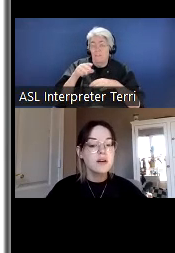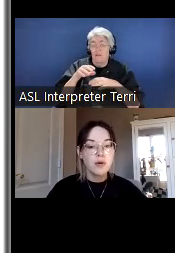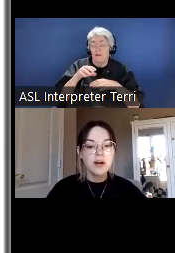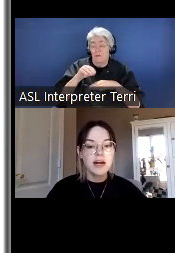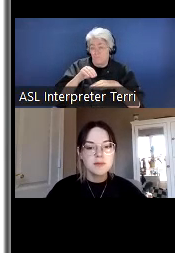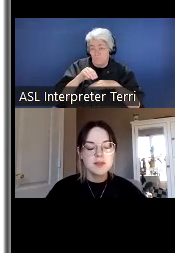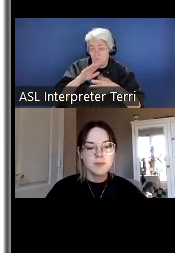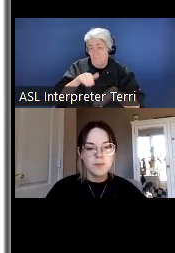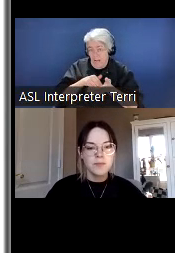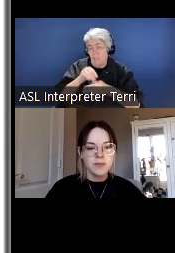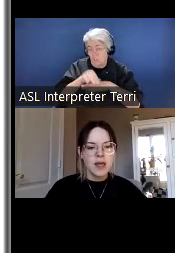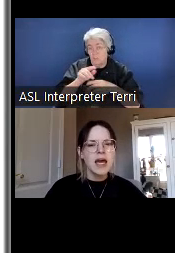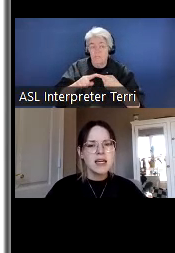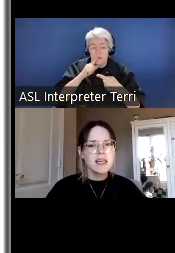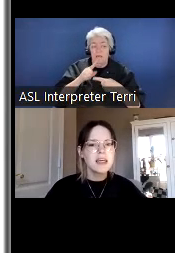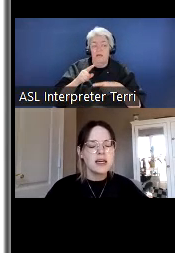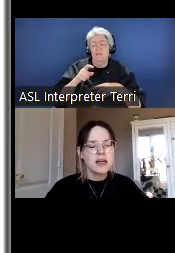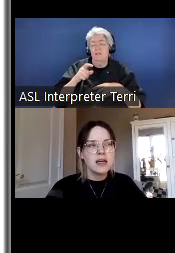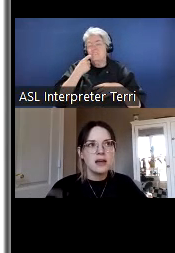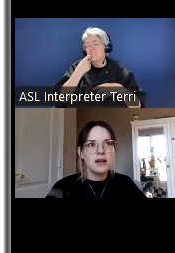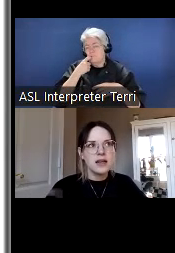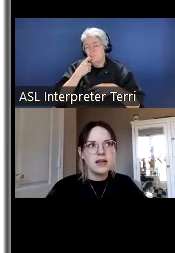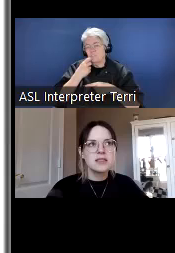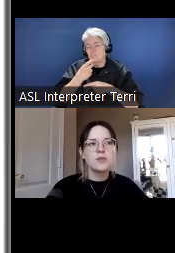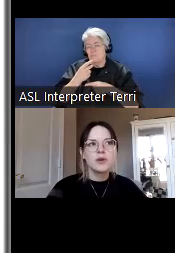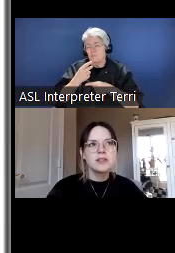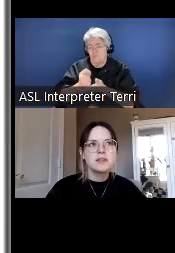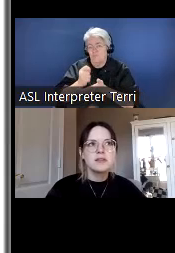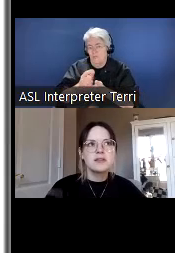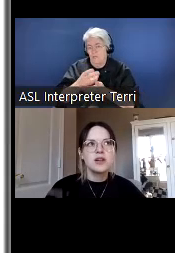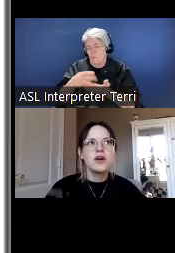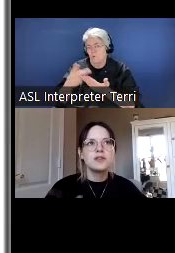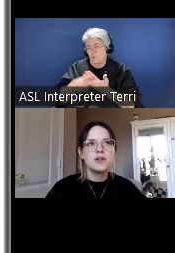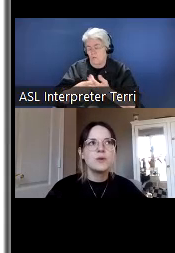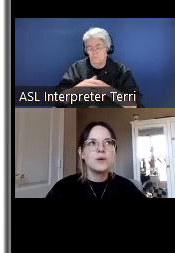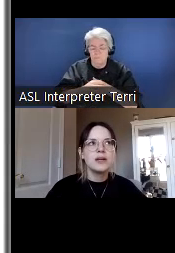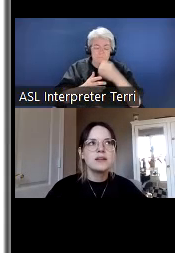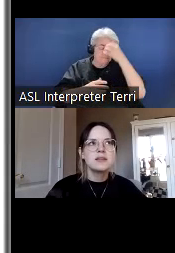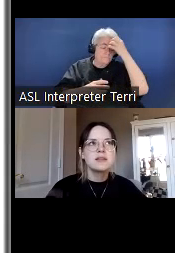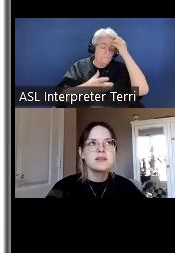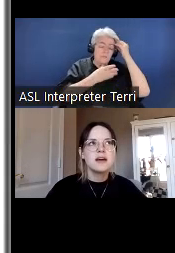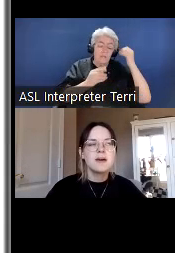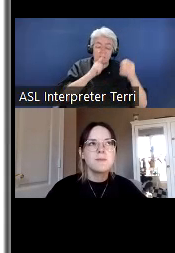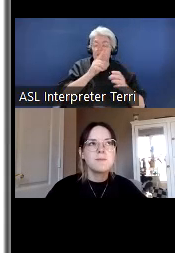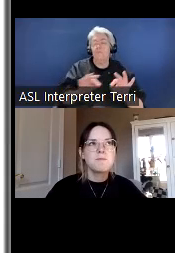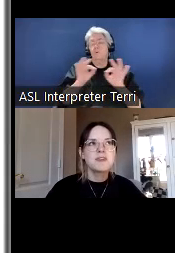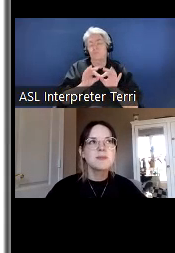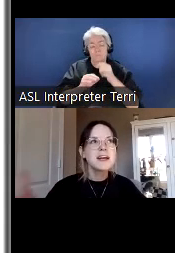and recovery programs. And I think it's important to know too